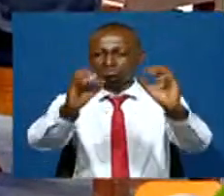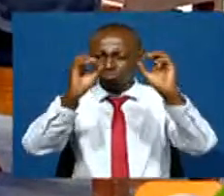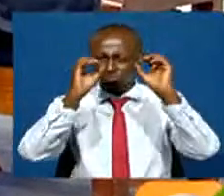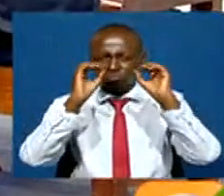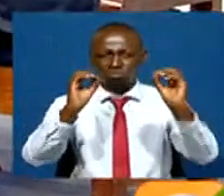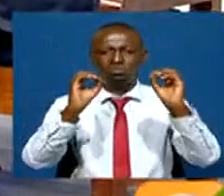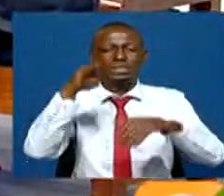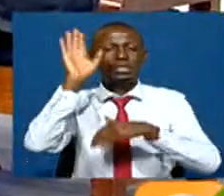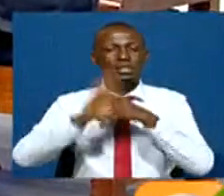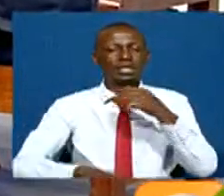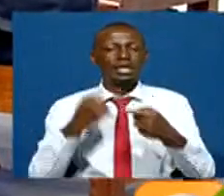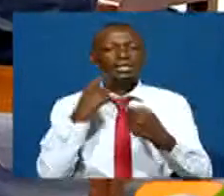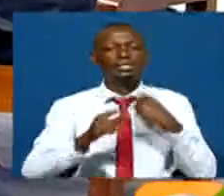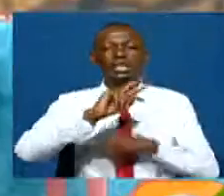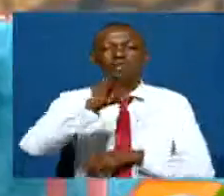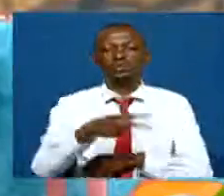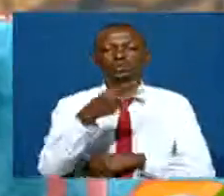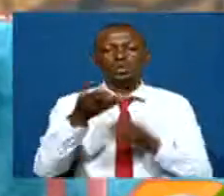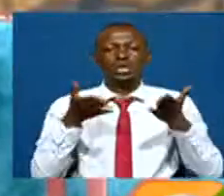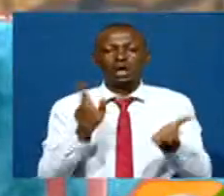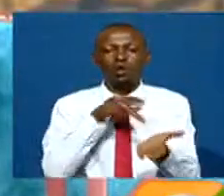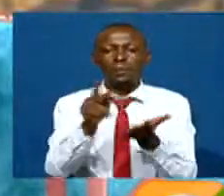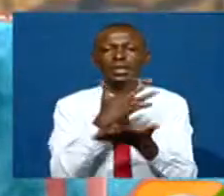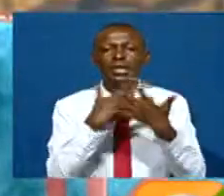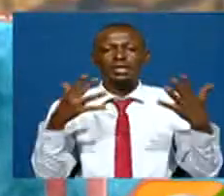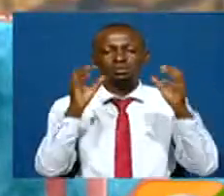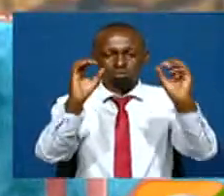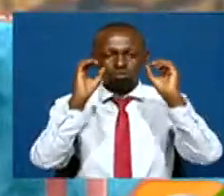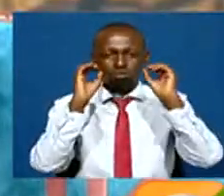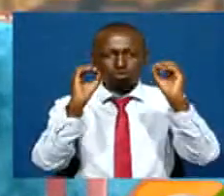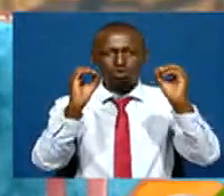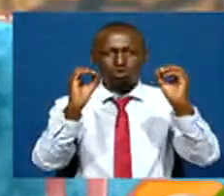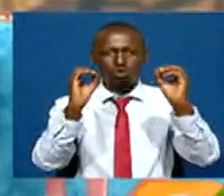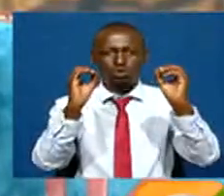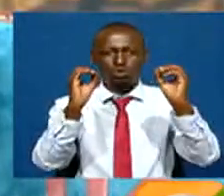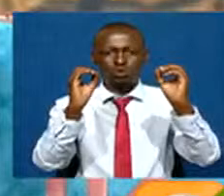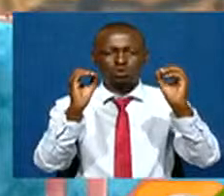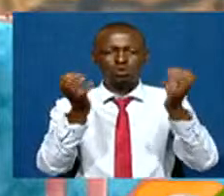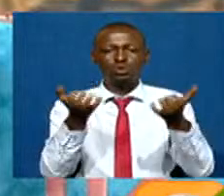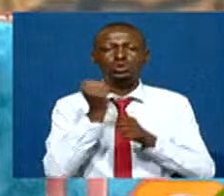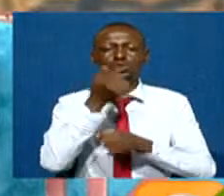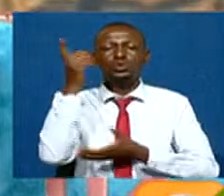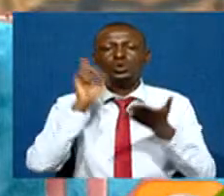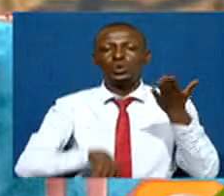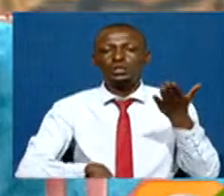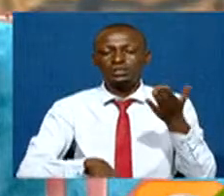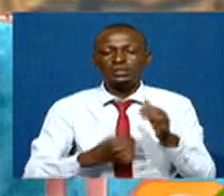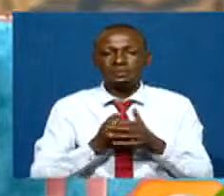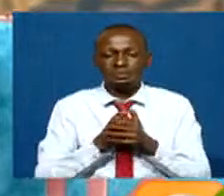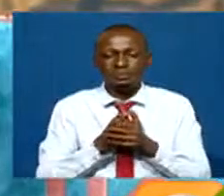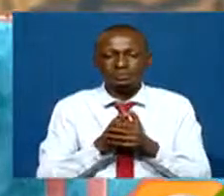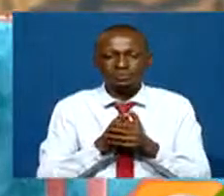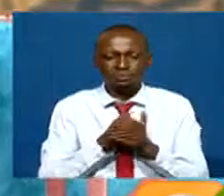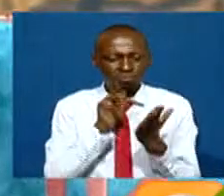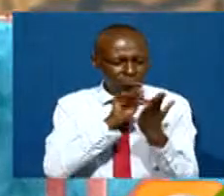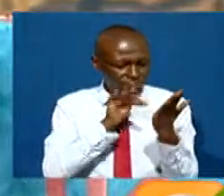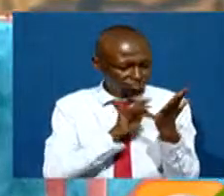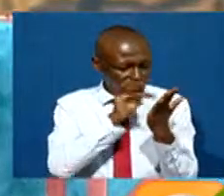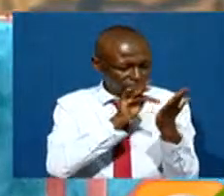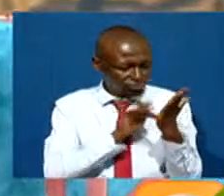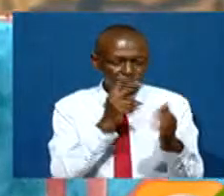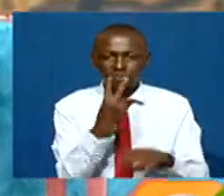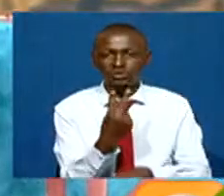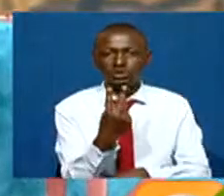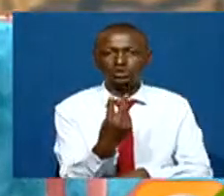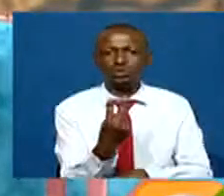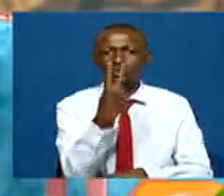Unlike the year 2000, this one is zero cost to the customer. Uh-huh. The only thing you need to do when it's your turn, you key in the two codes which are sent